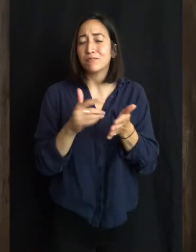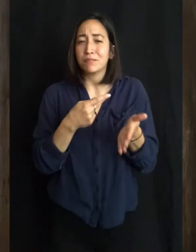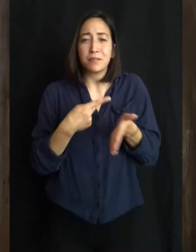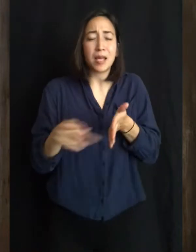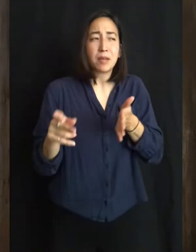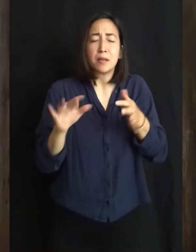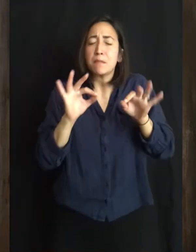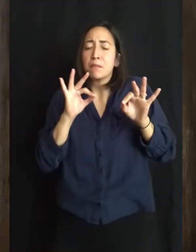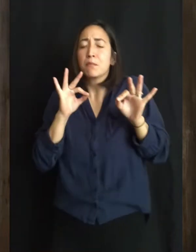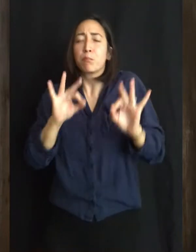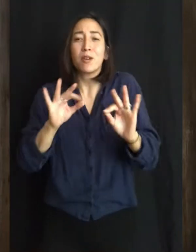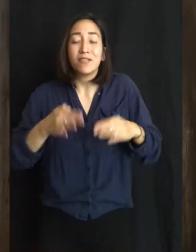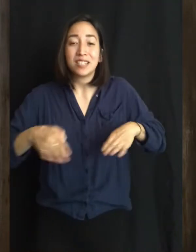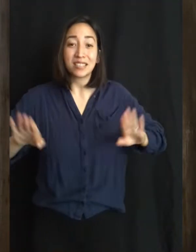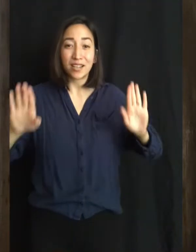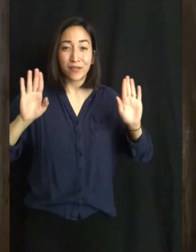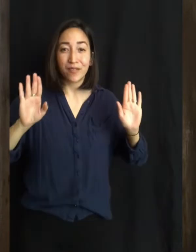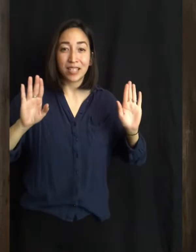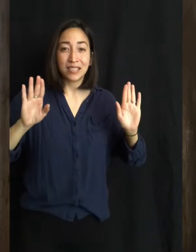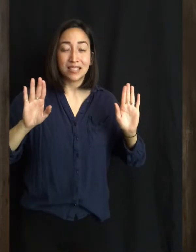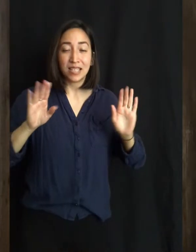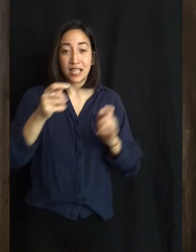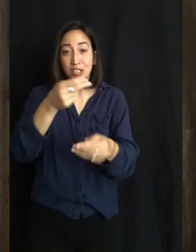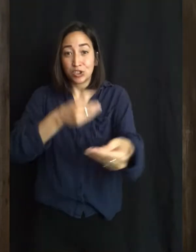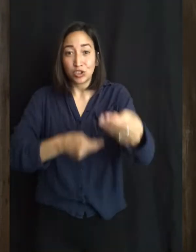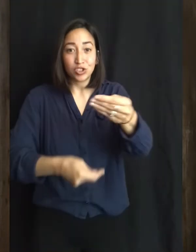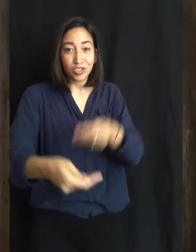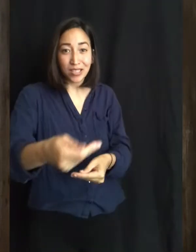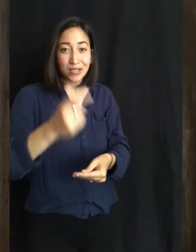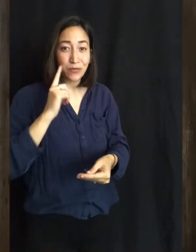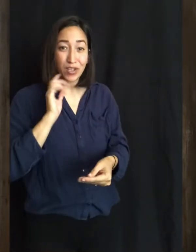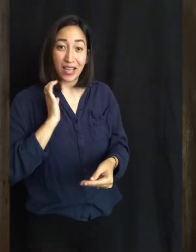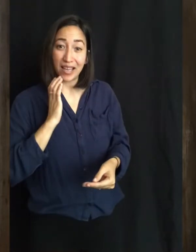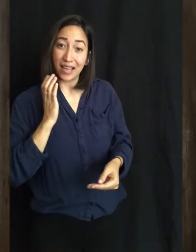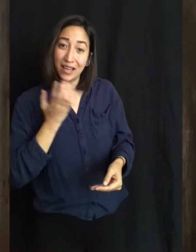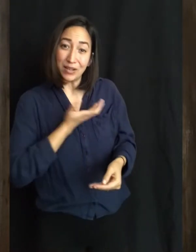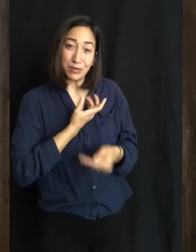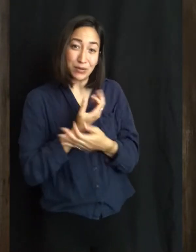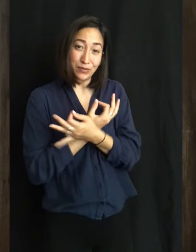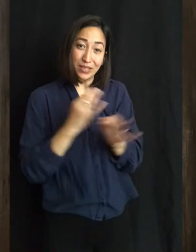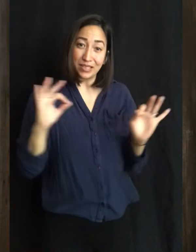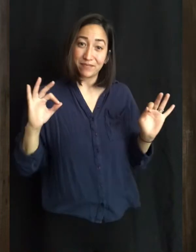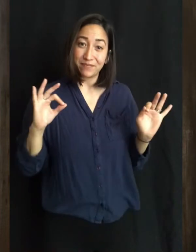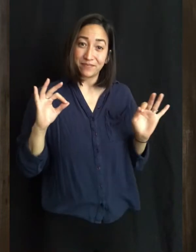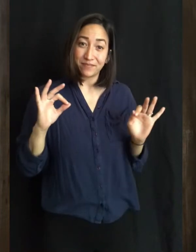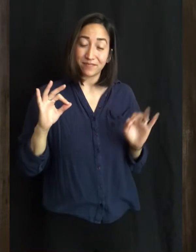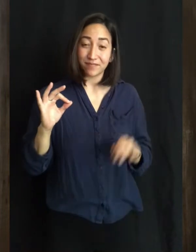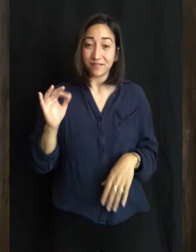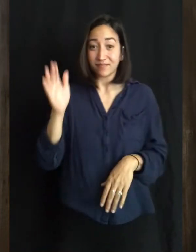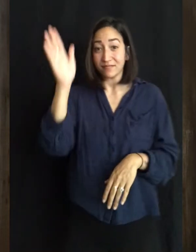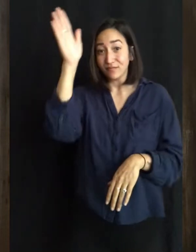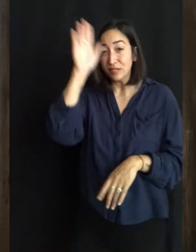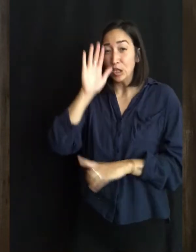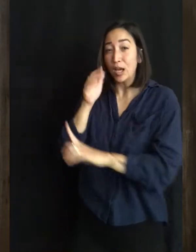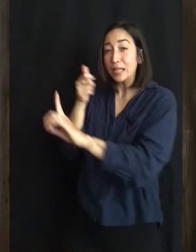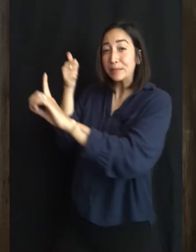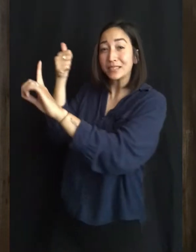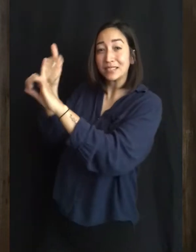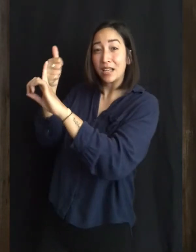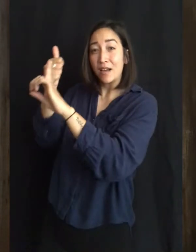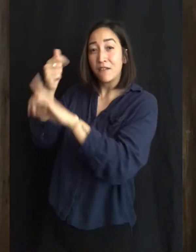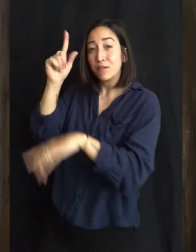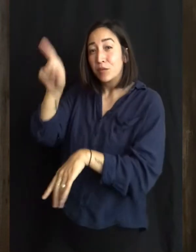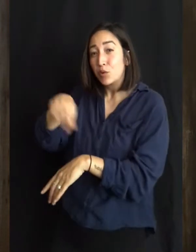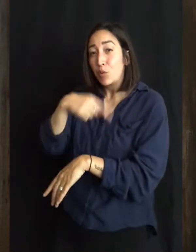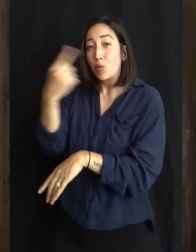perfect sacrifice, and in exchange for that freedom. And he, God himself, is the only